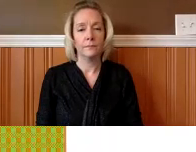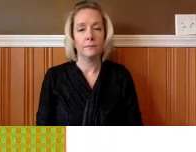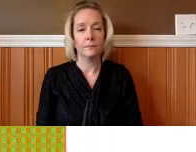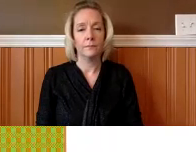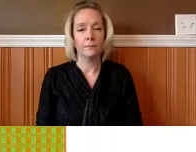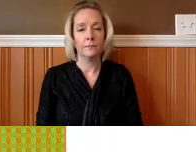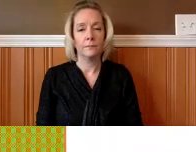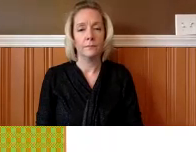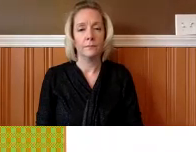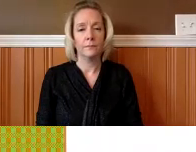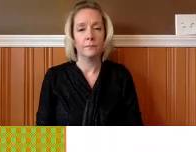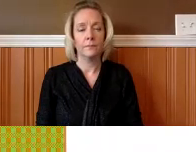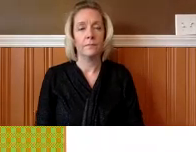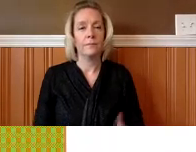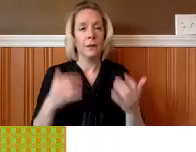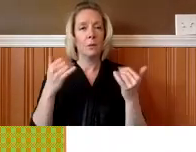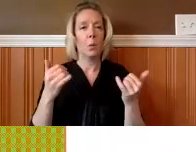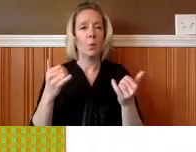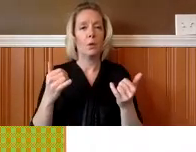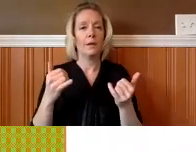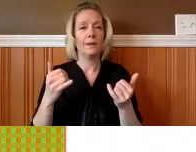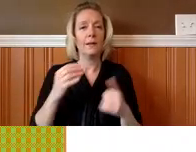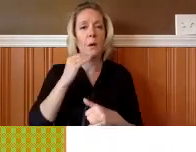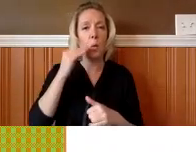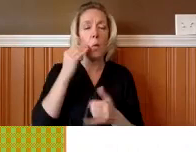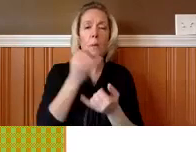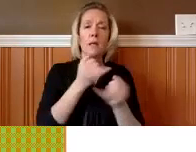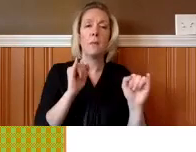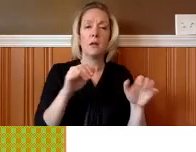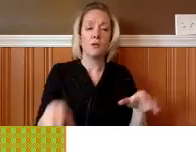So he's no longer independent here, as independent as he was at home.